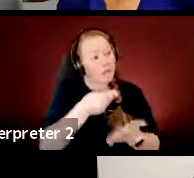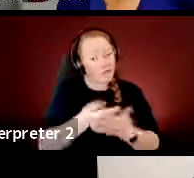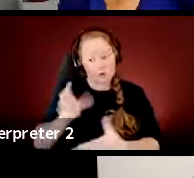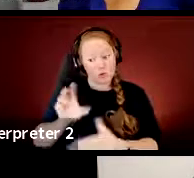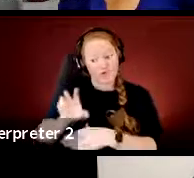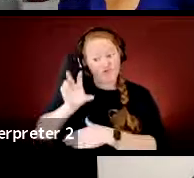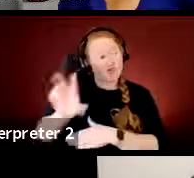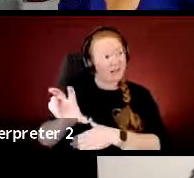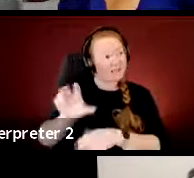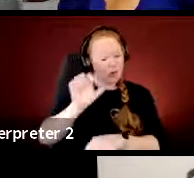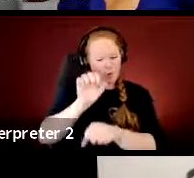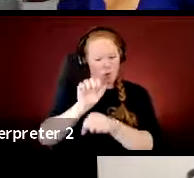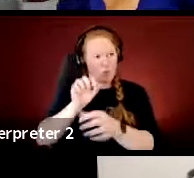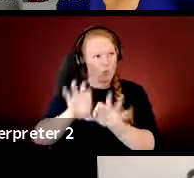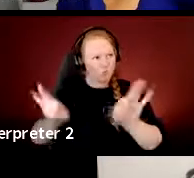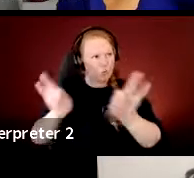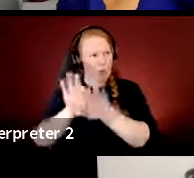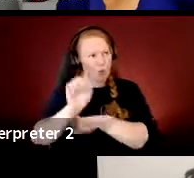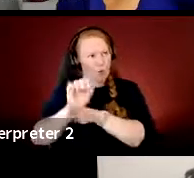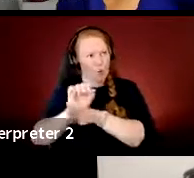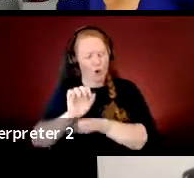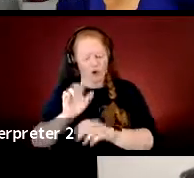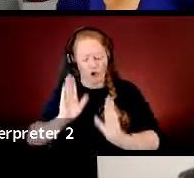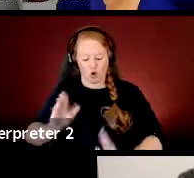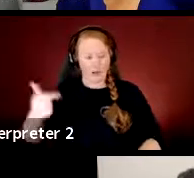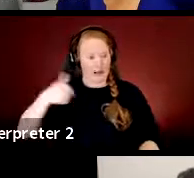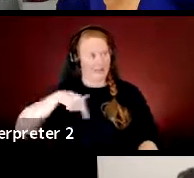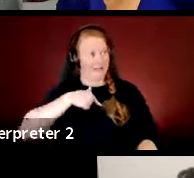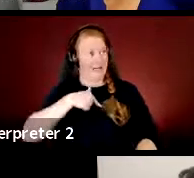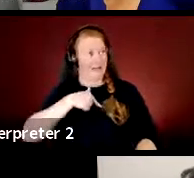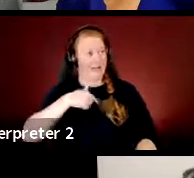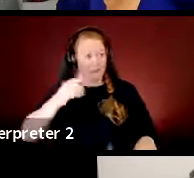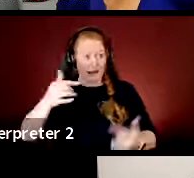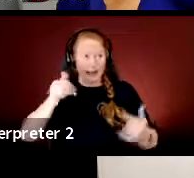our city, our neighborhoods, and our families can thrive.